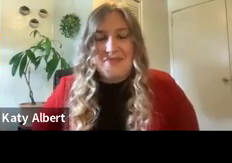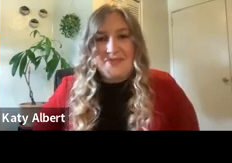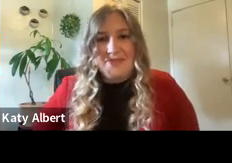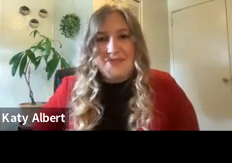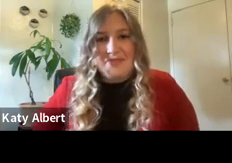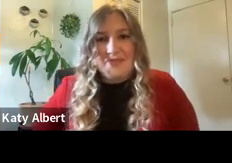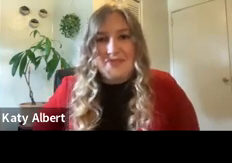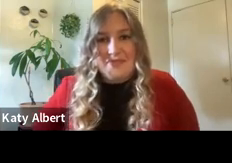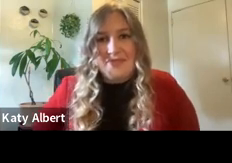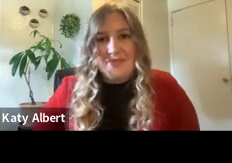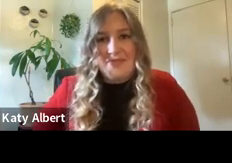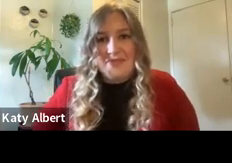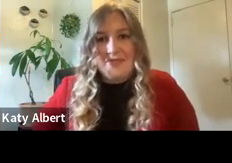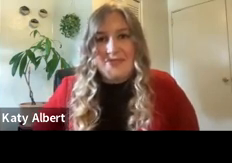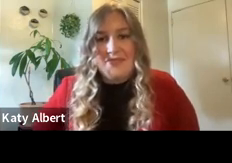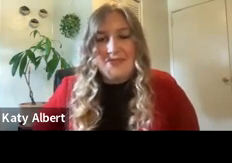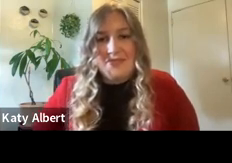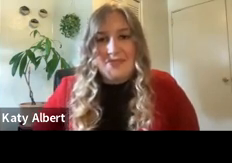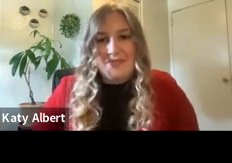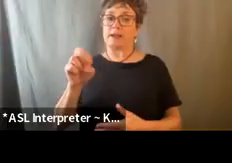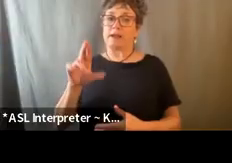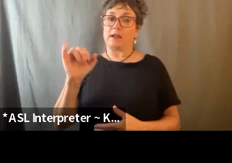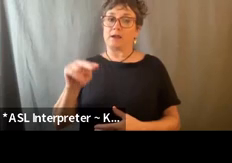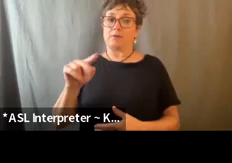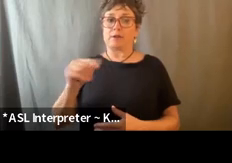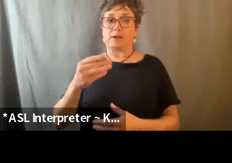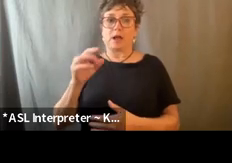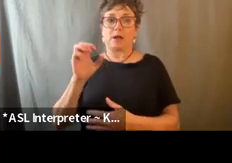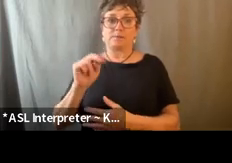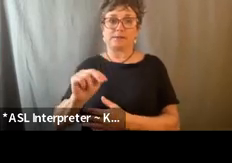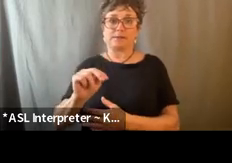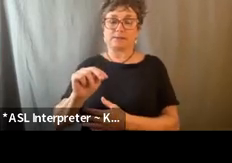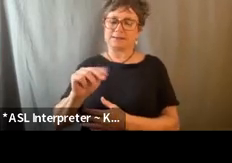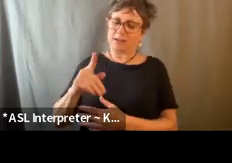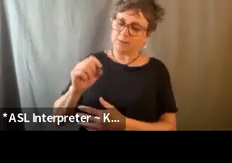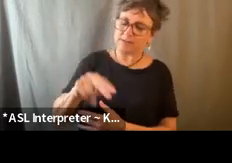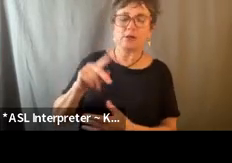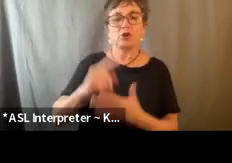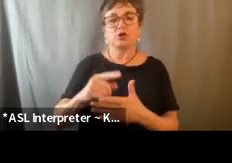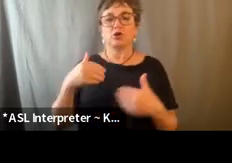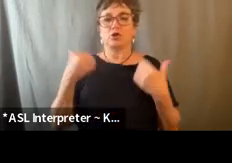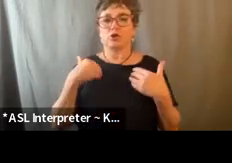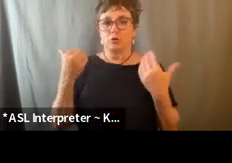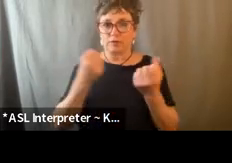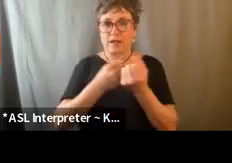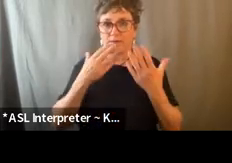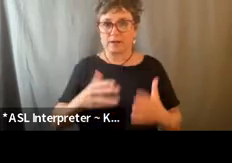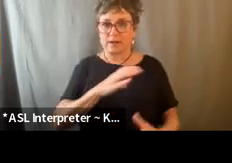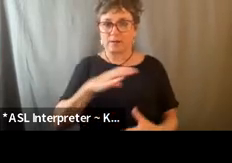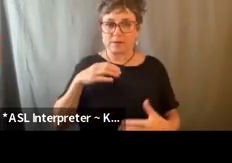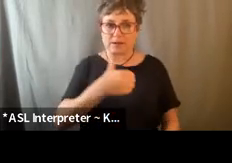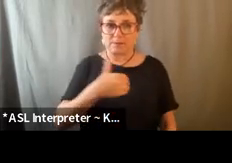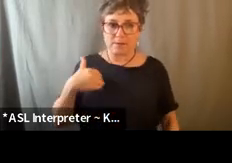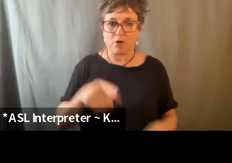now, Erin Thompson is the Youth Advocate for Change Committee member, and she is also a talented communications